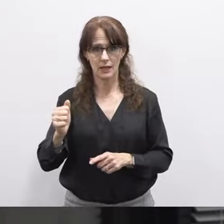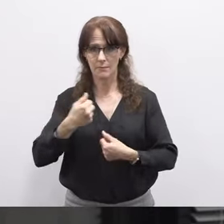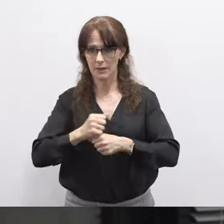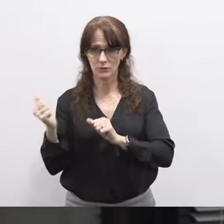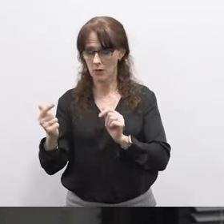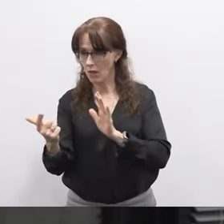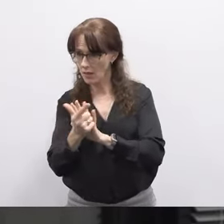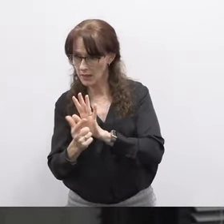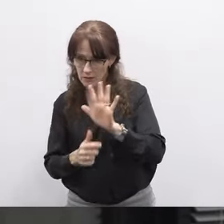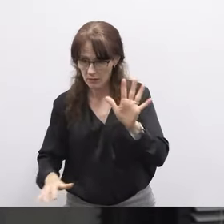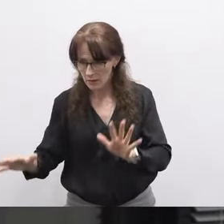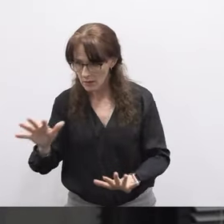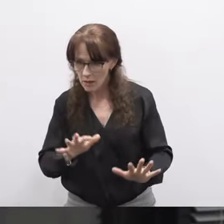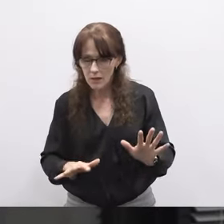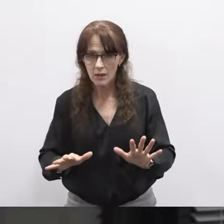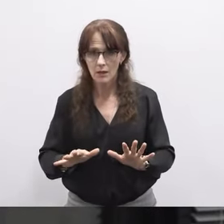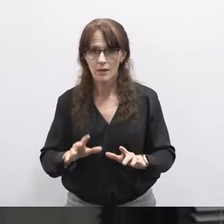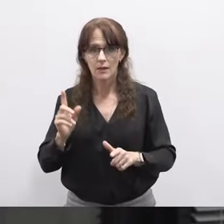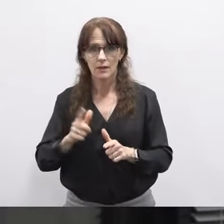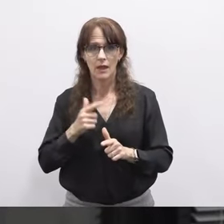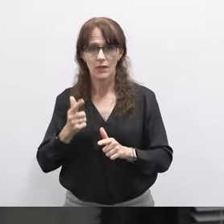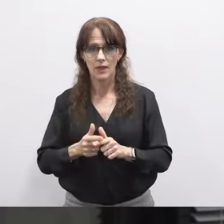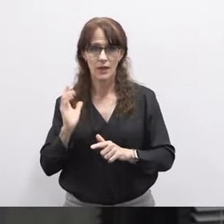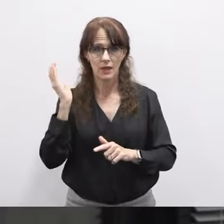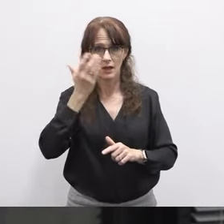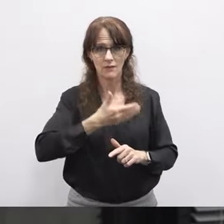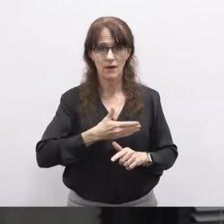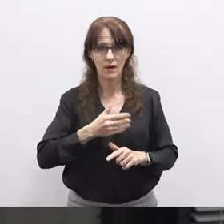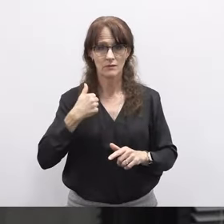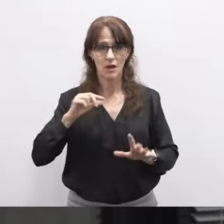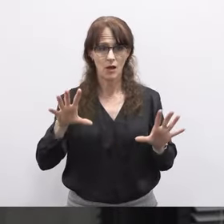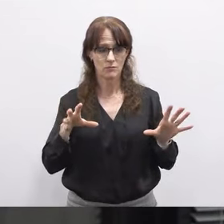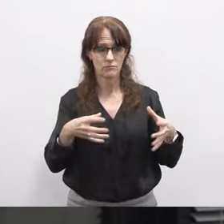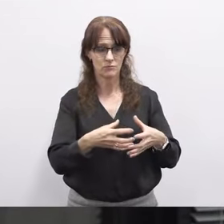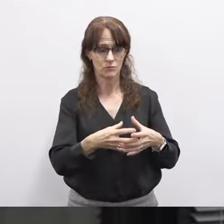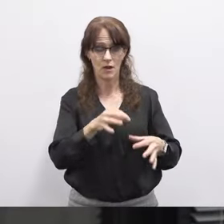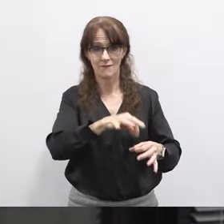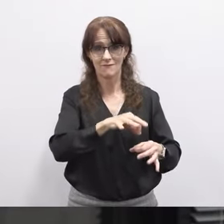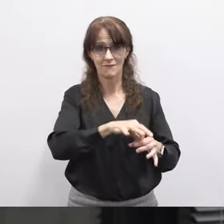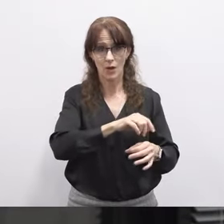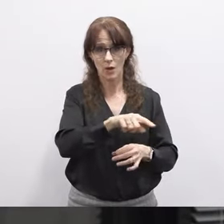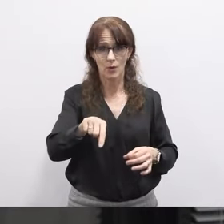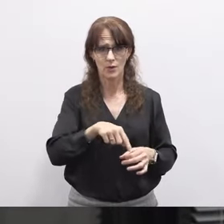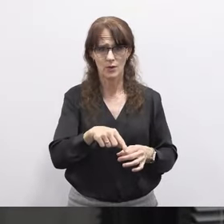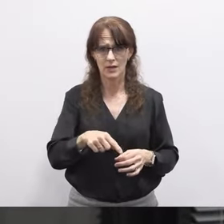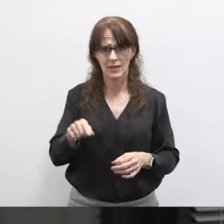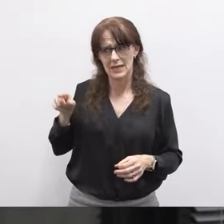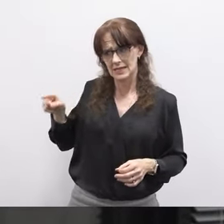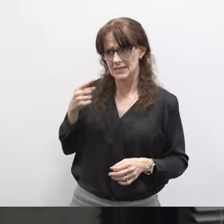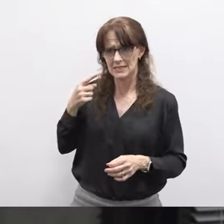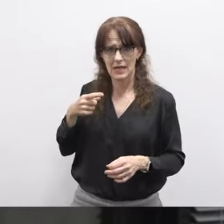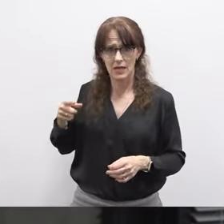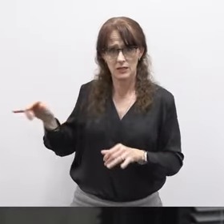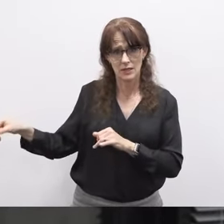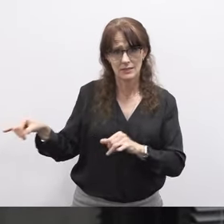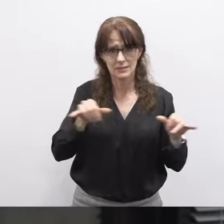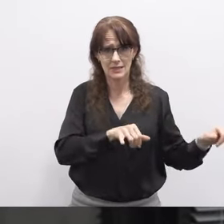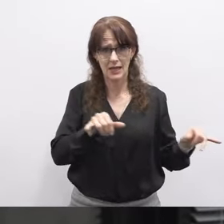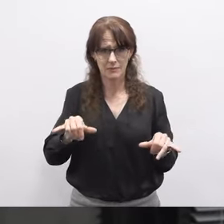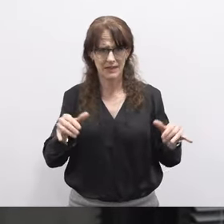legal, and then we have to go in front of our constituents and then get voted on. He said that you guys have the same thing